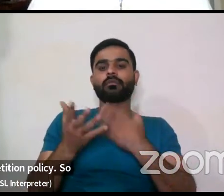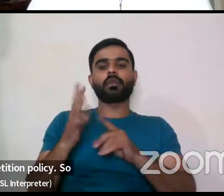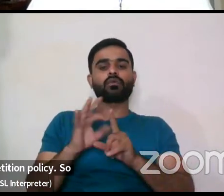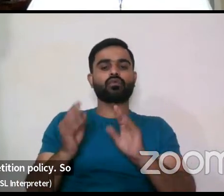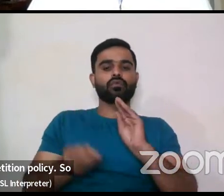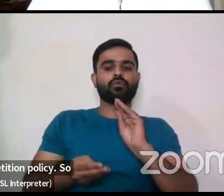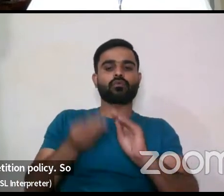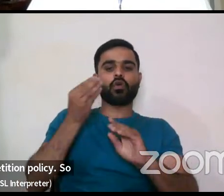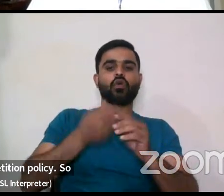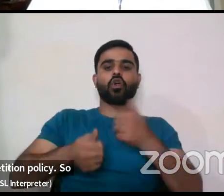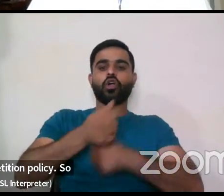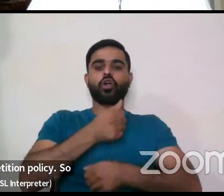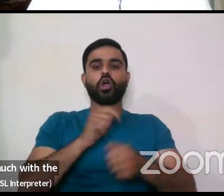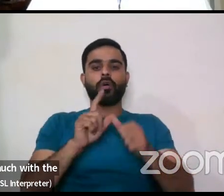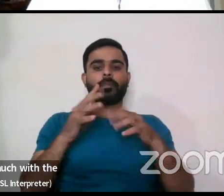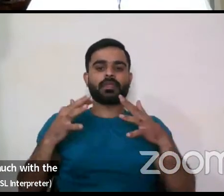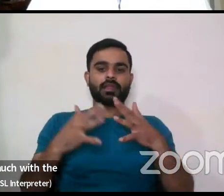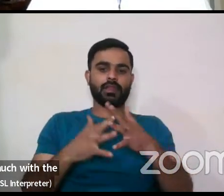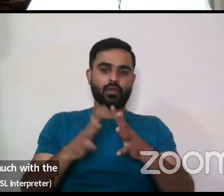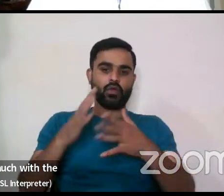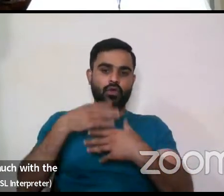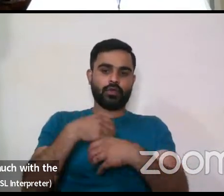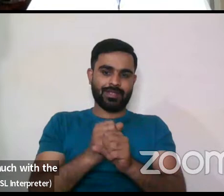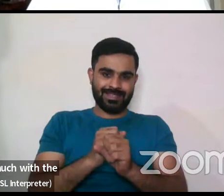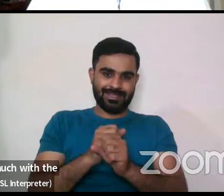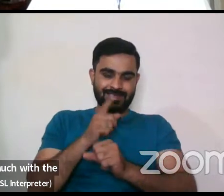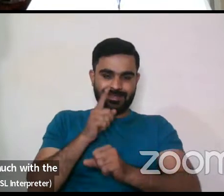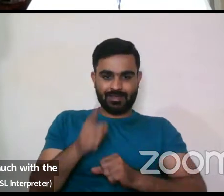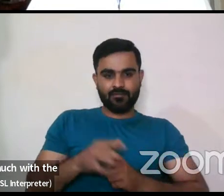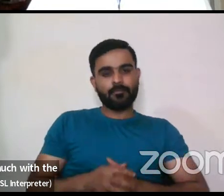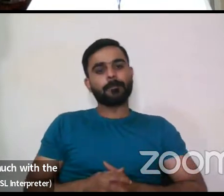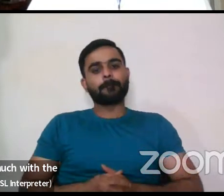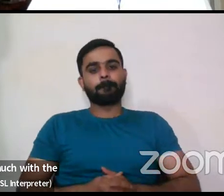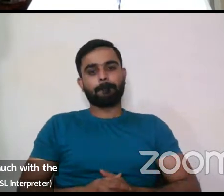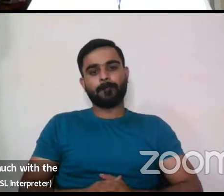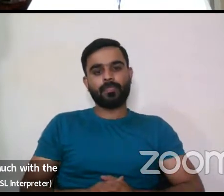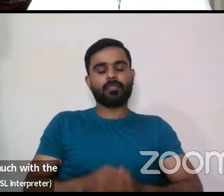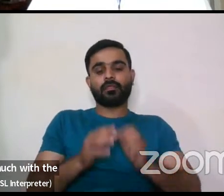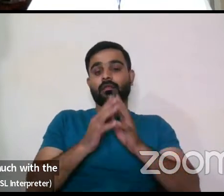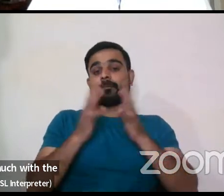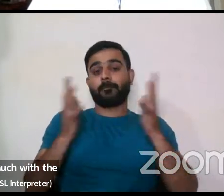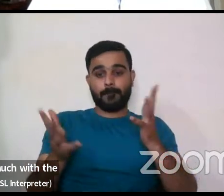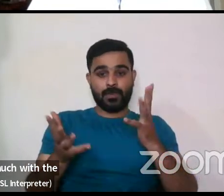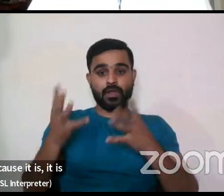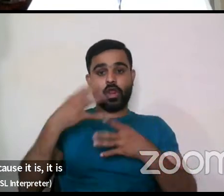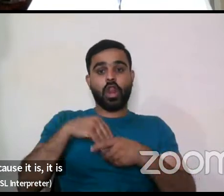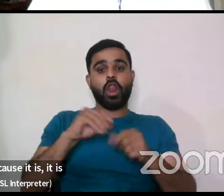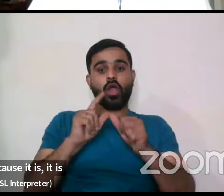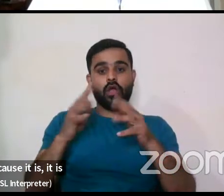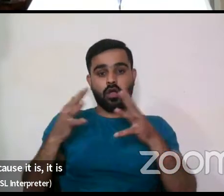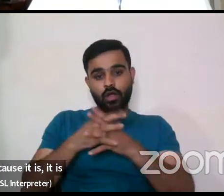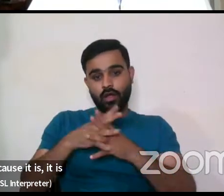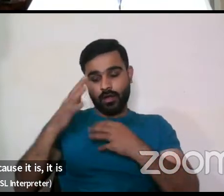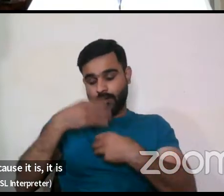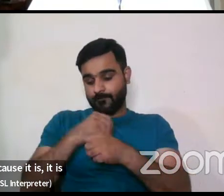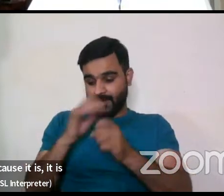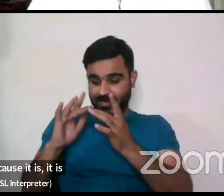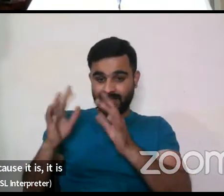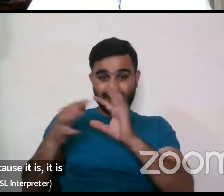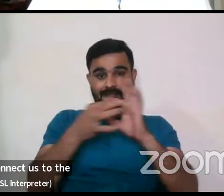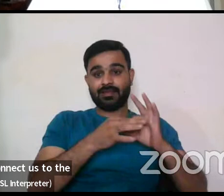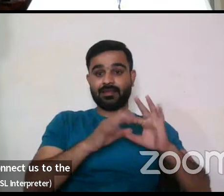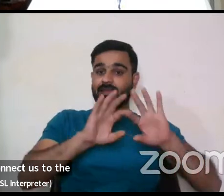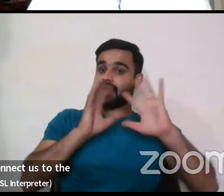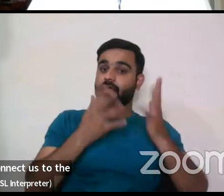with the competition law as it is created, because it is very much a law that is created to connect us to the